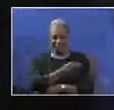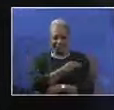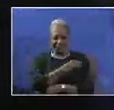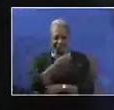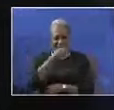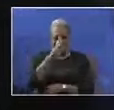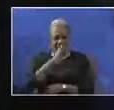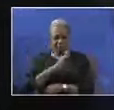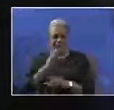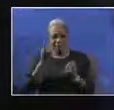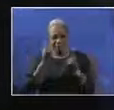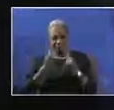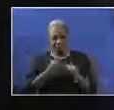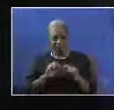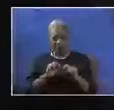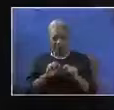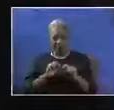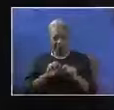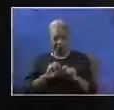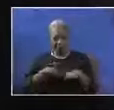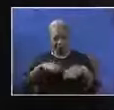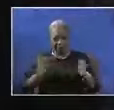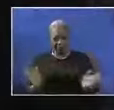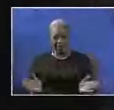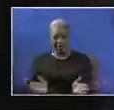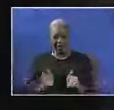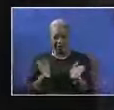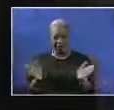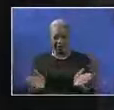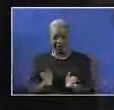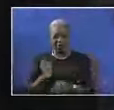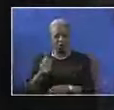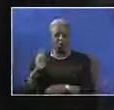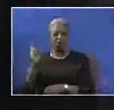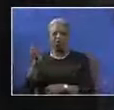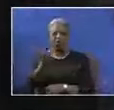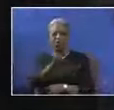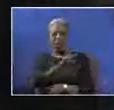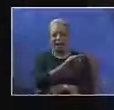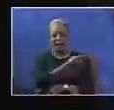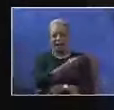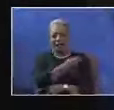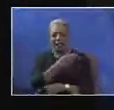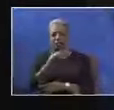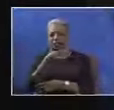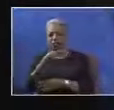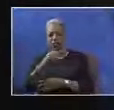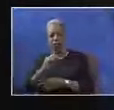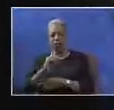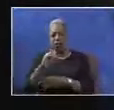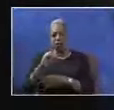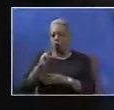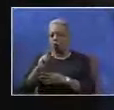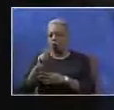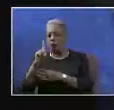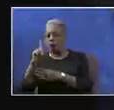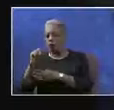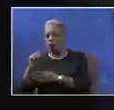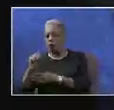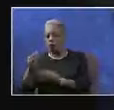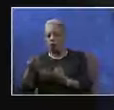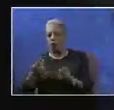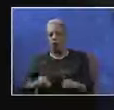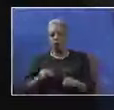we would not normally or naturally go if it were not for the punishment. And that is why when you look back over your life and you